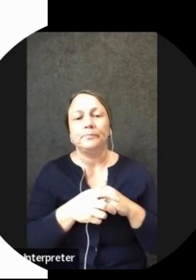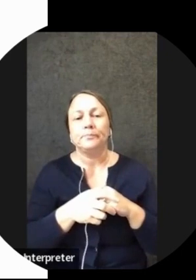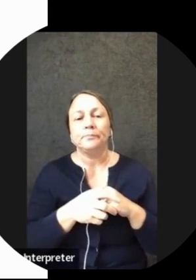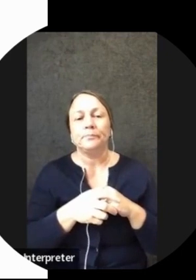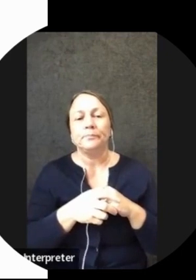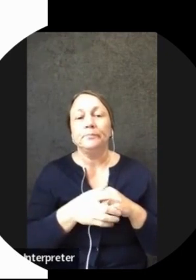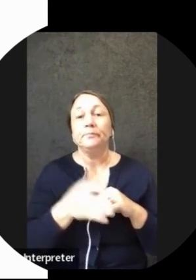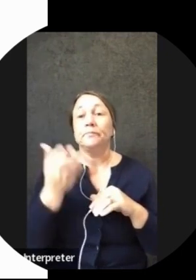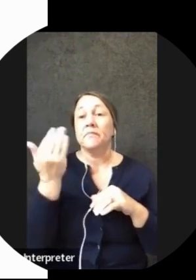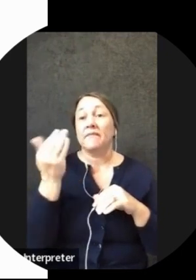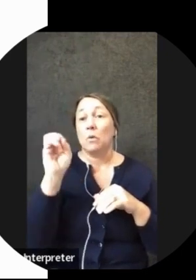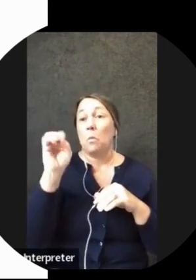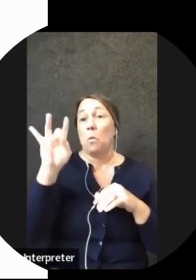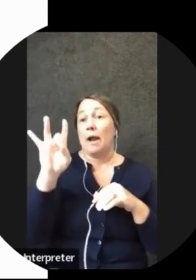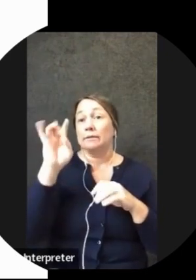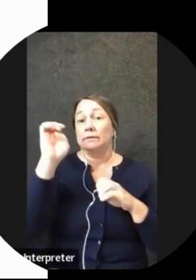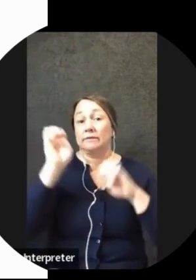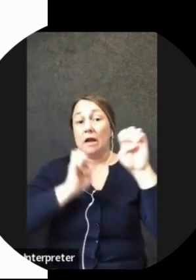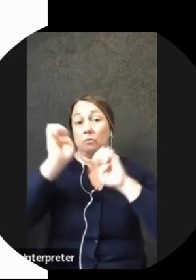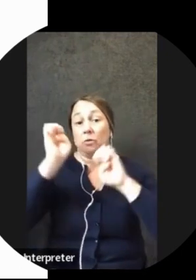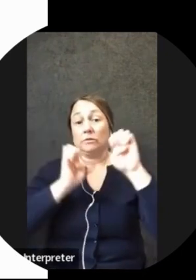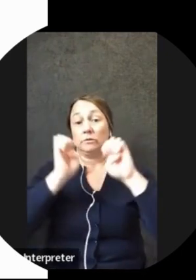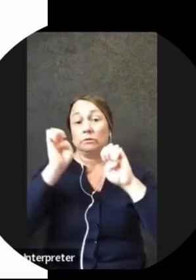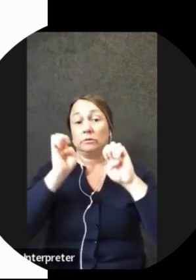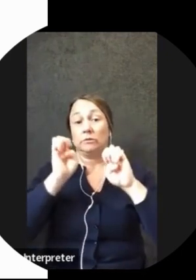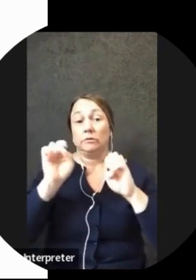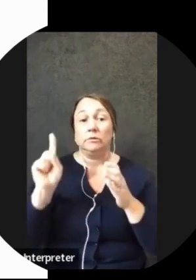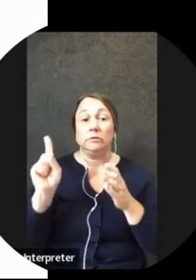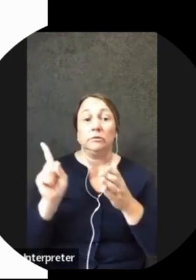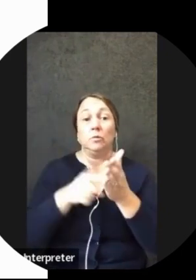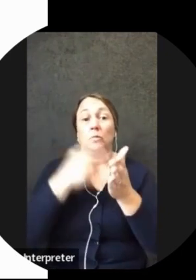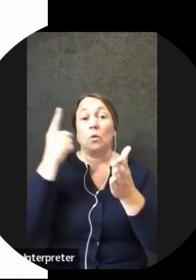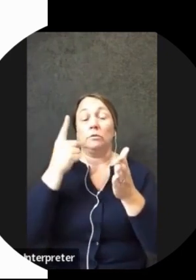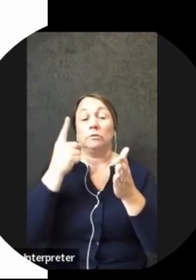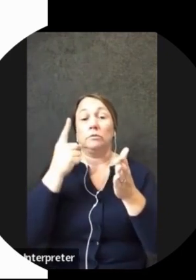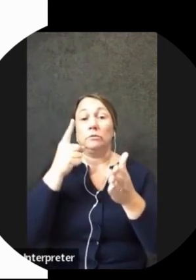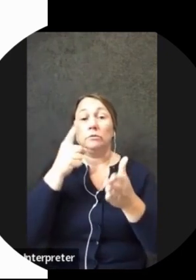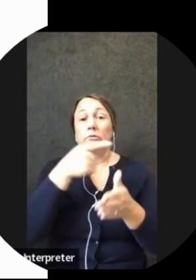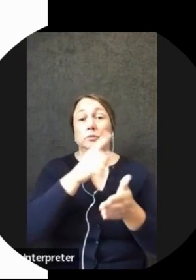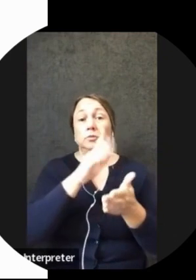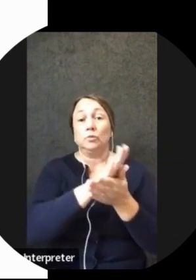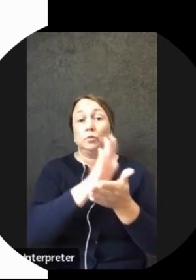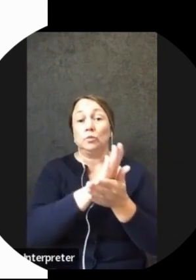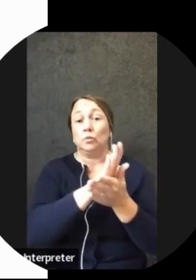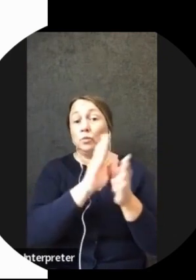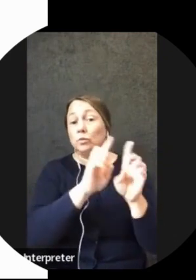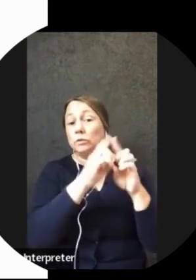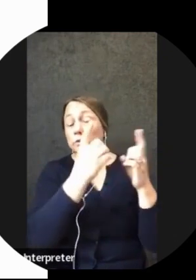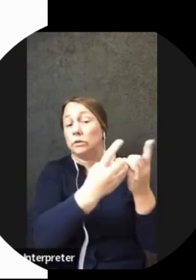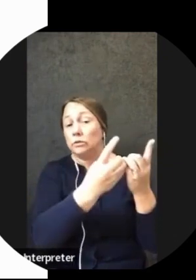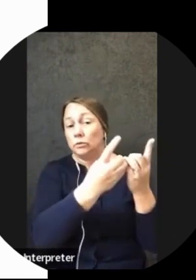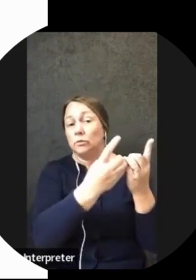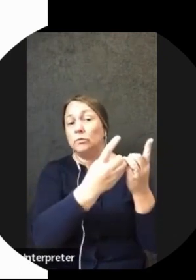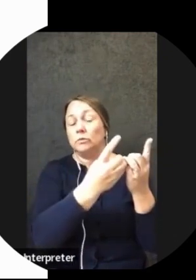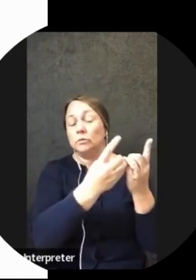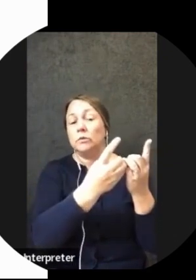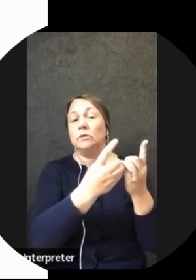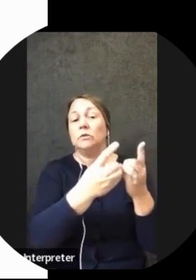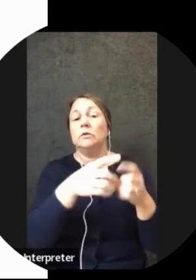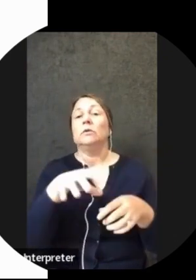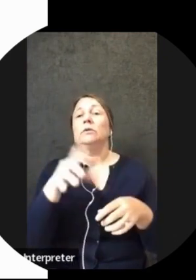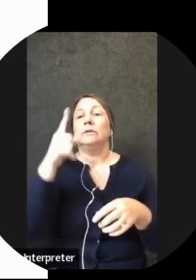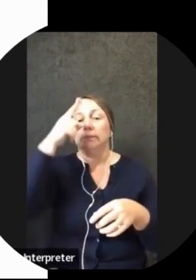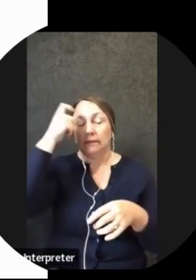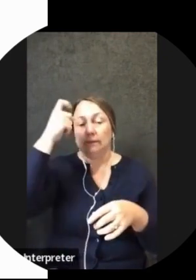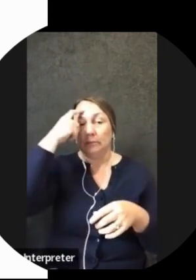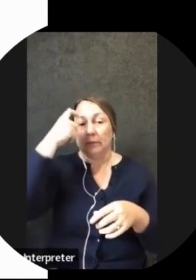A 1508 evaluation. So once a school district identifies a student as being suspected of having a disability and